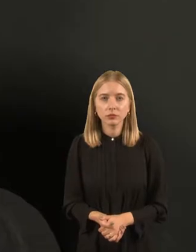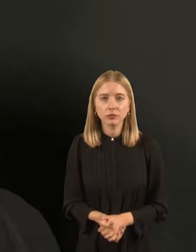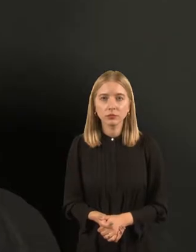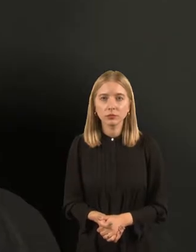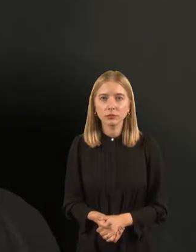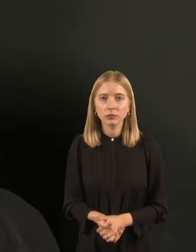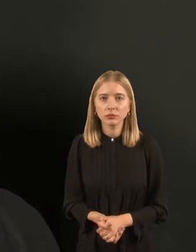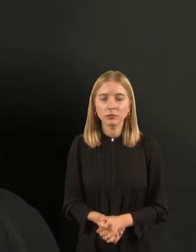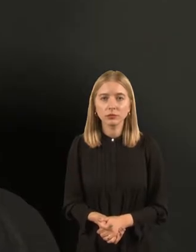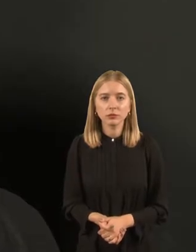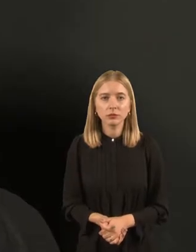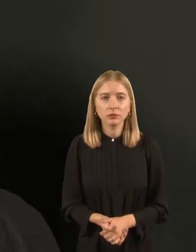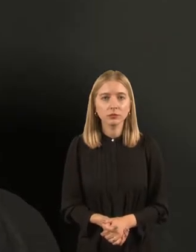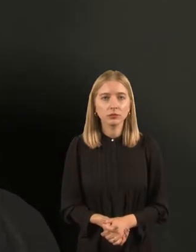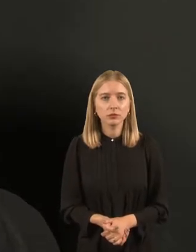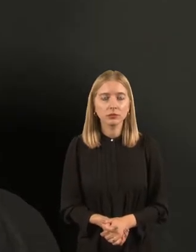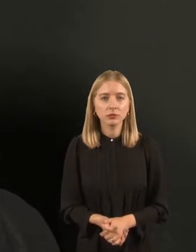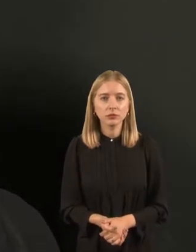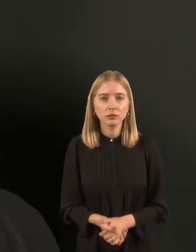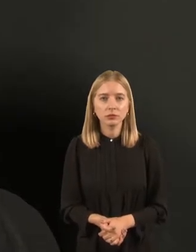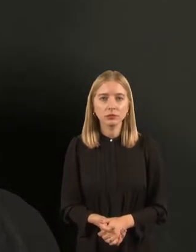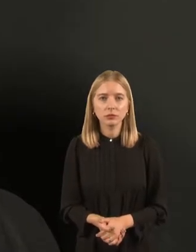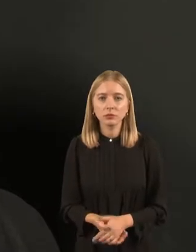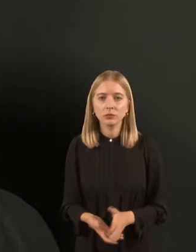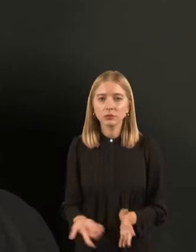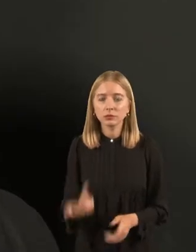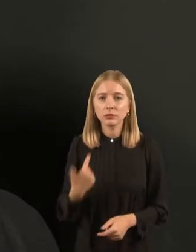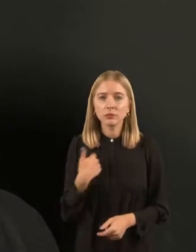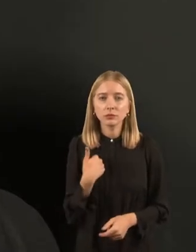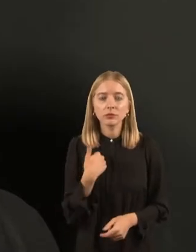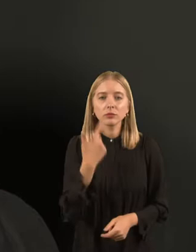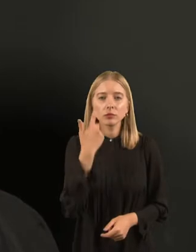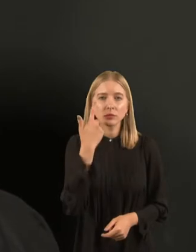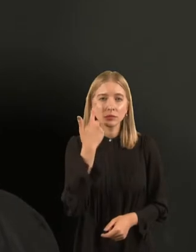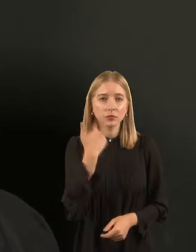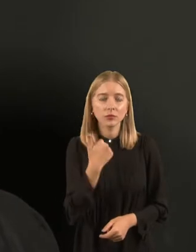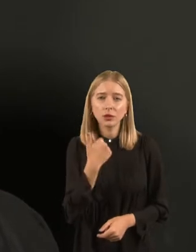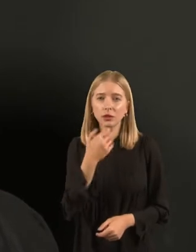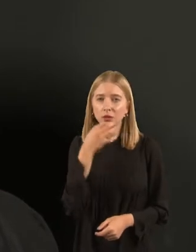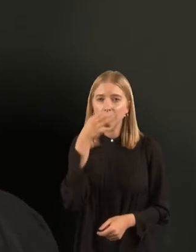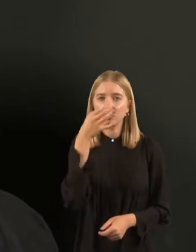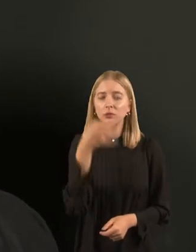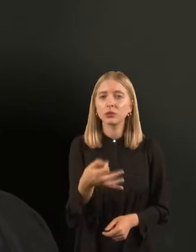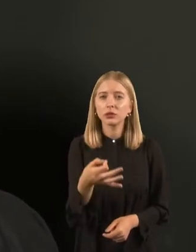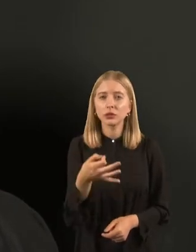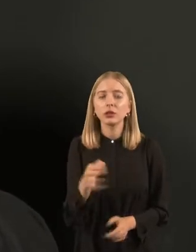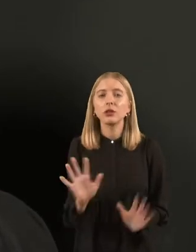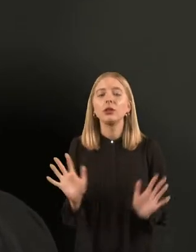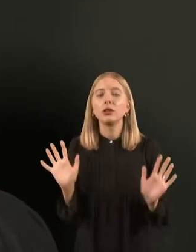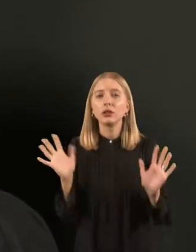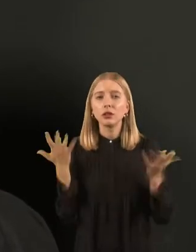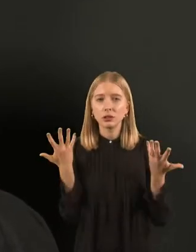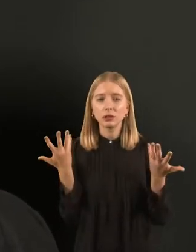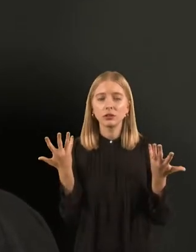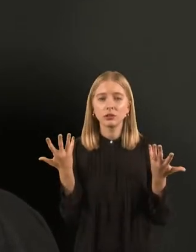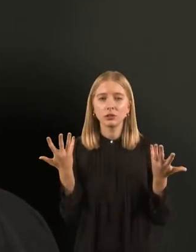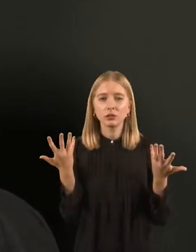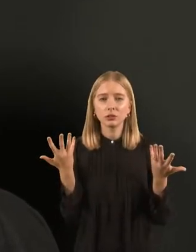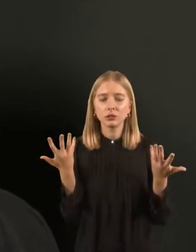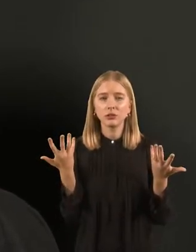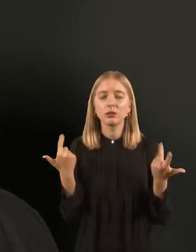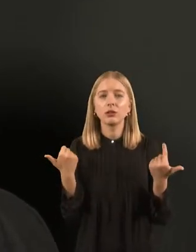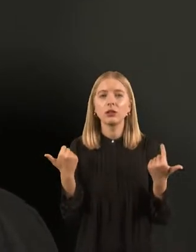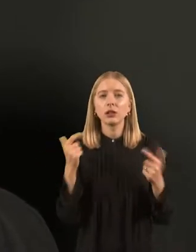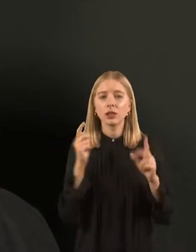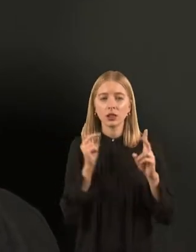say that if we are able to finish the Paris Agreement rule book in Glasgow in November,